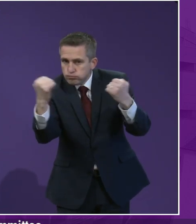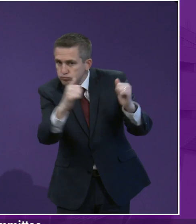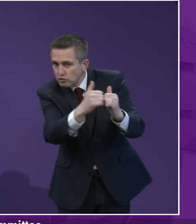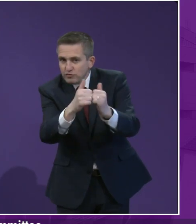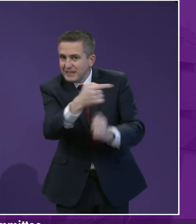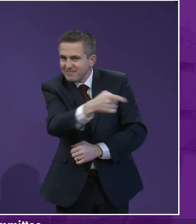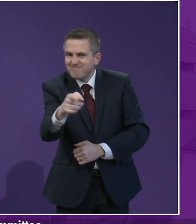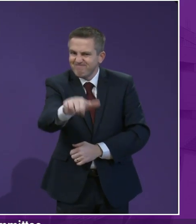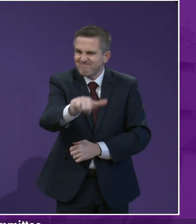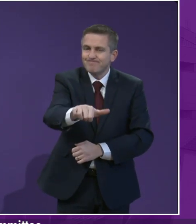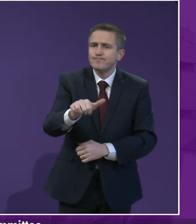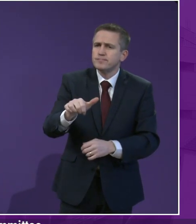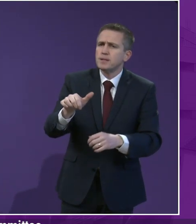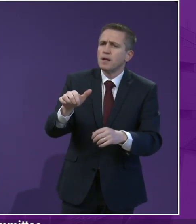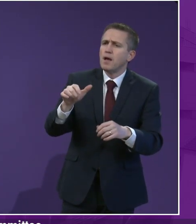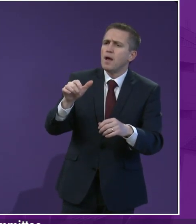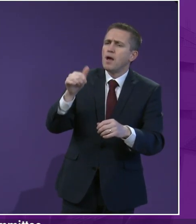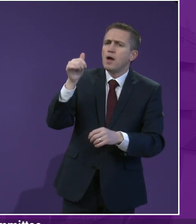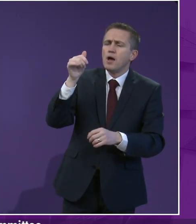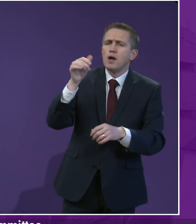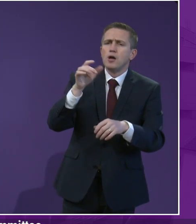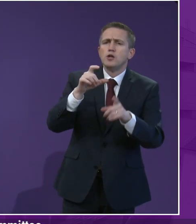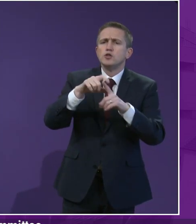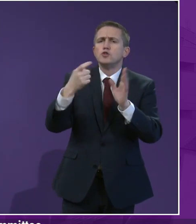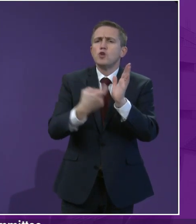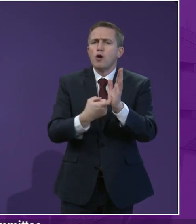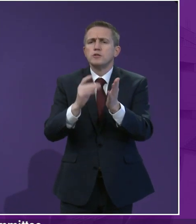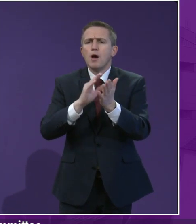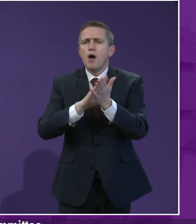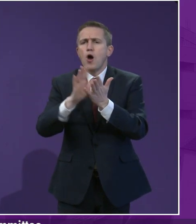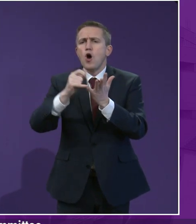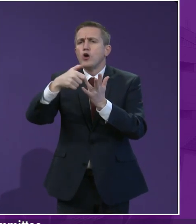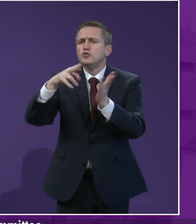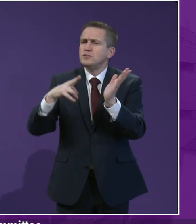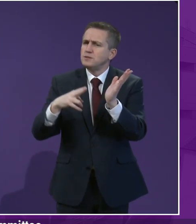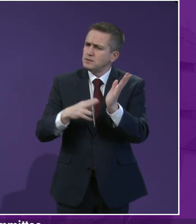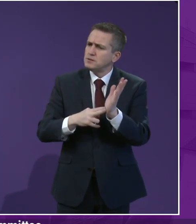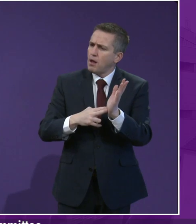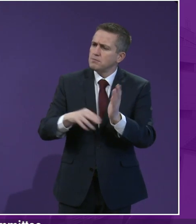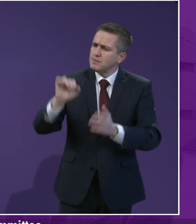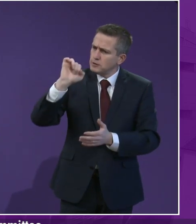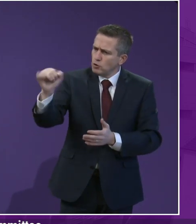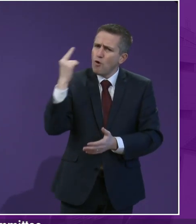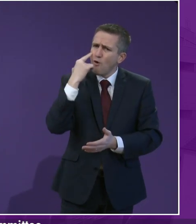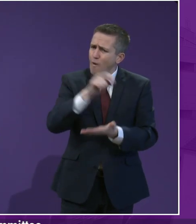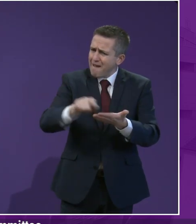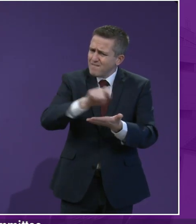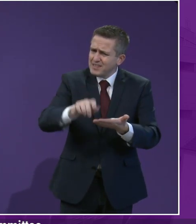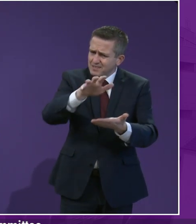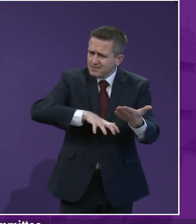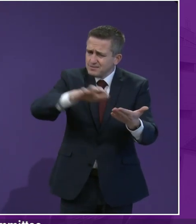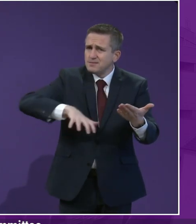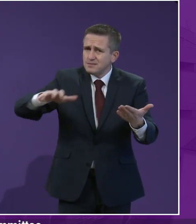attending. You could apply for your DSA before you got there. And for me, that's a pretty massive issue.